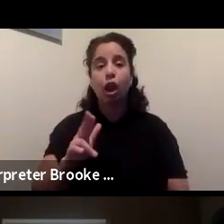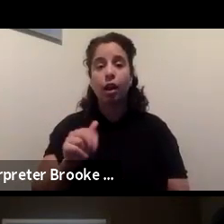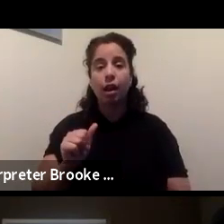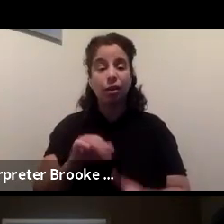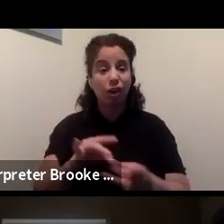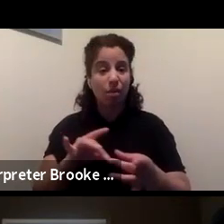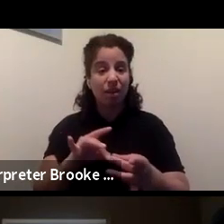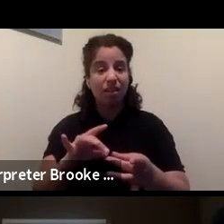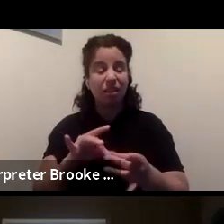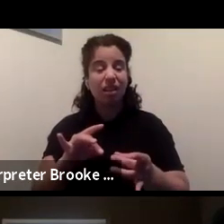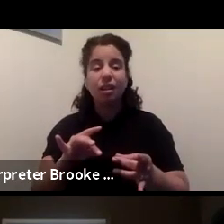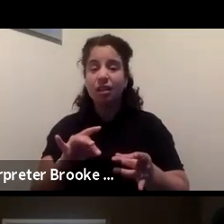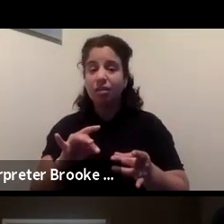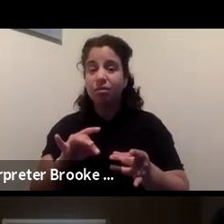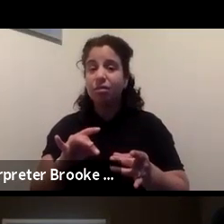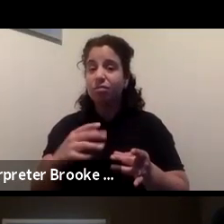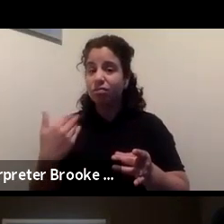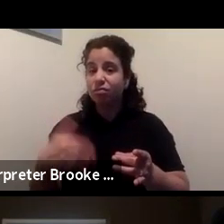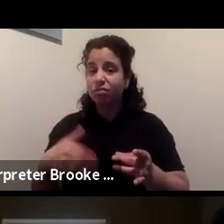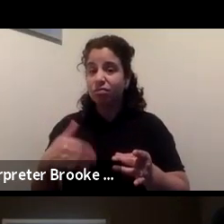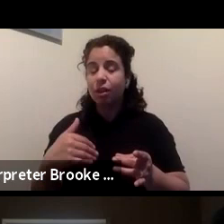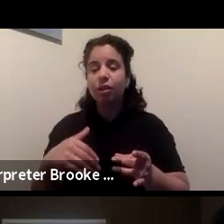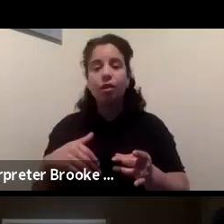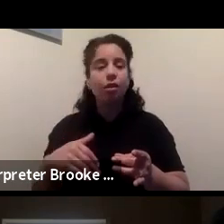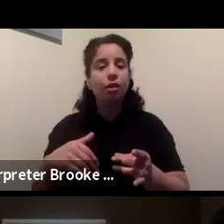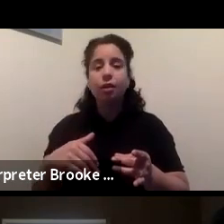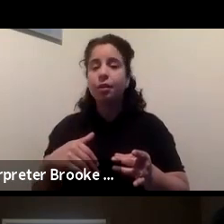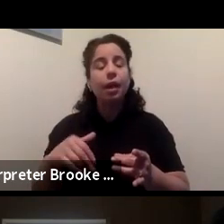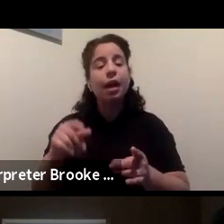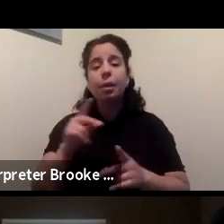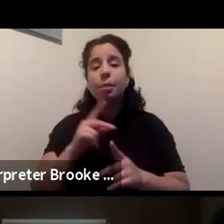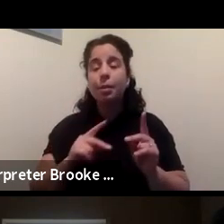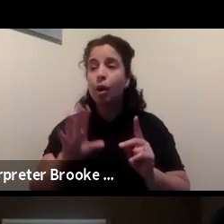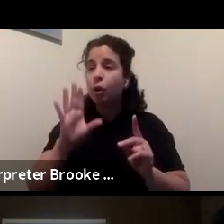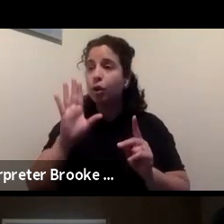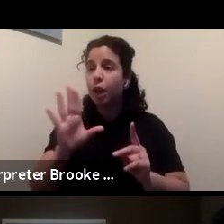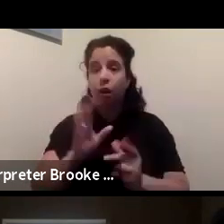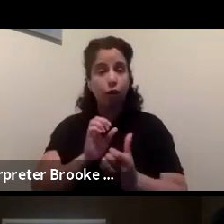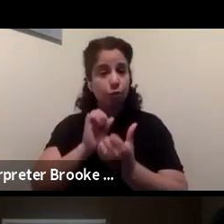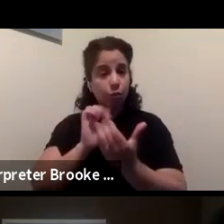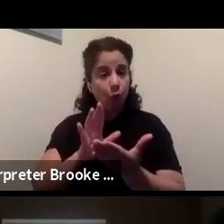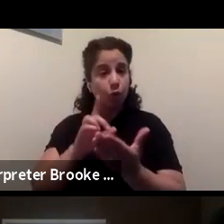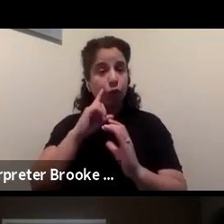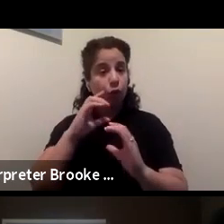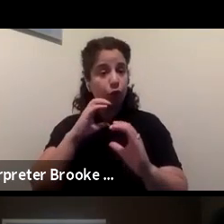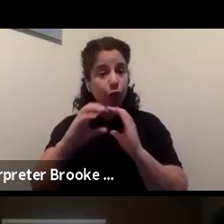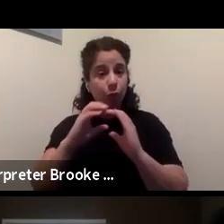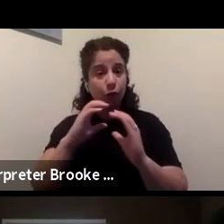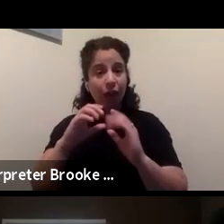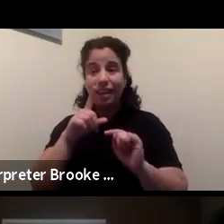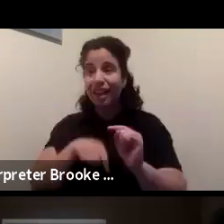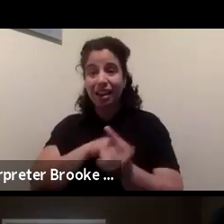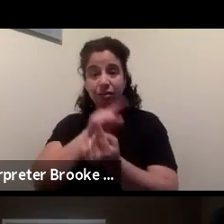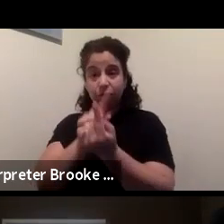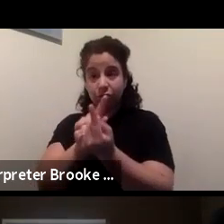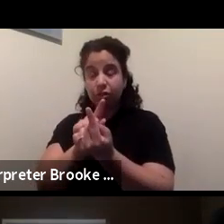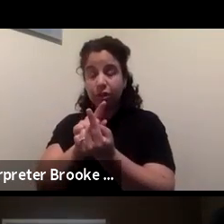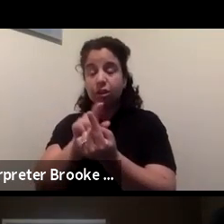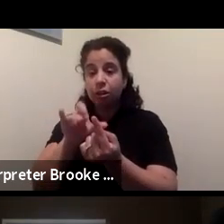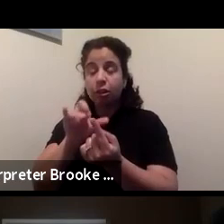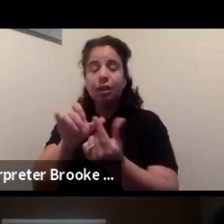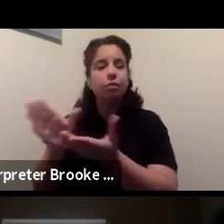since so much of how people are communicating is shifting onto this new platform, a lot of